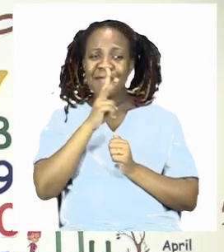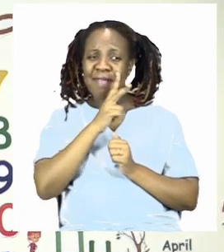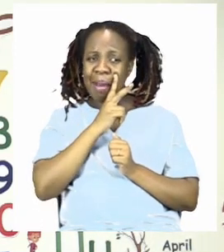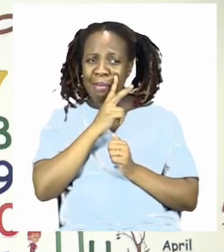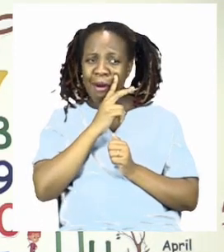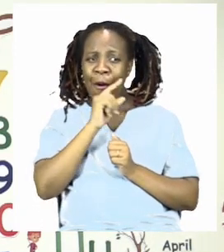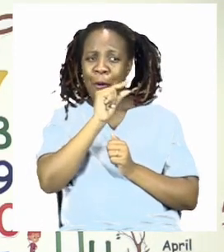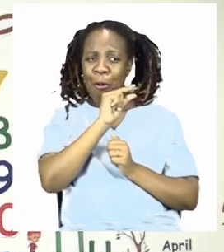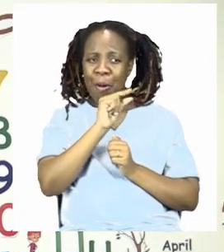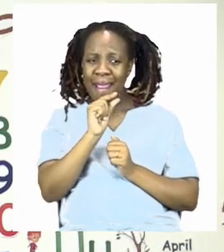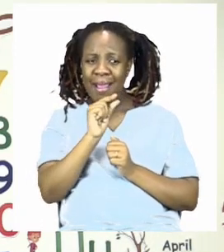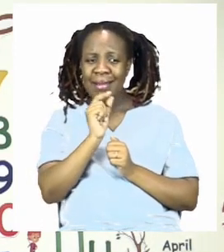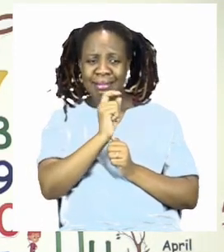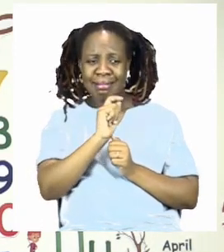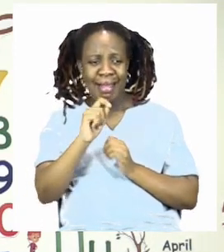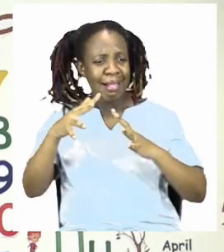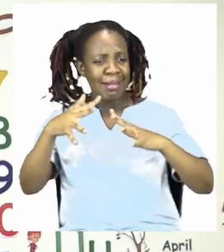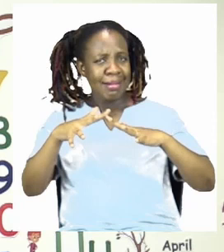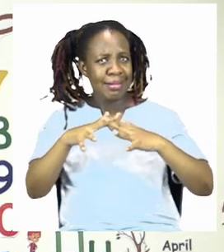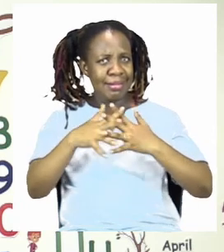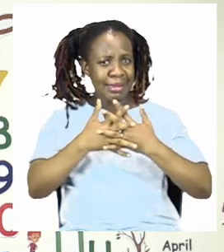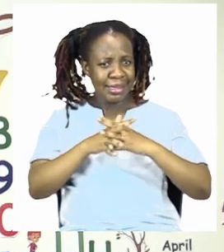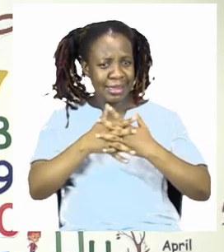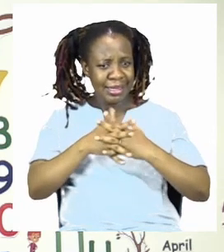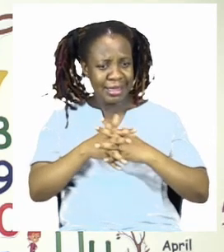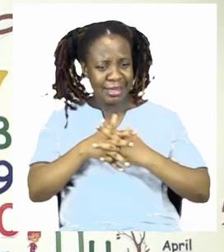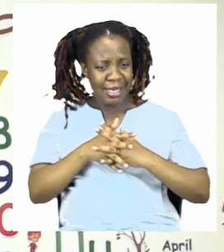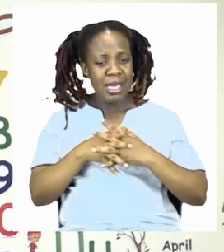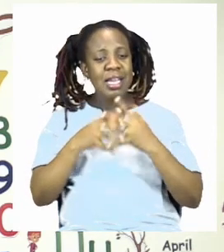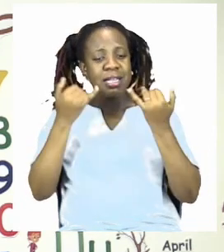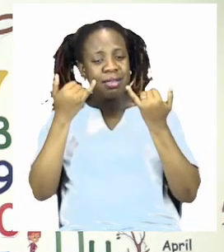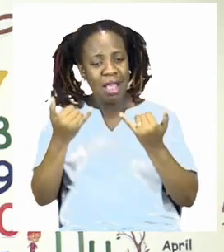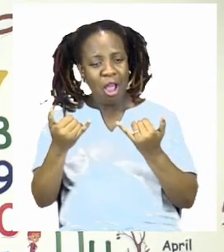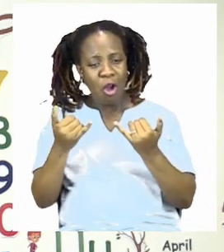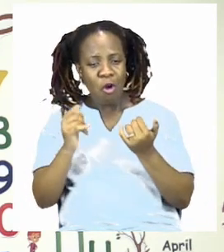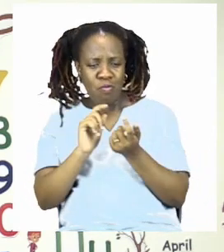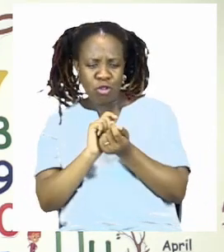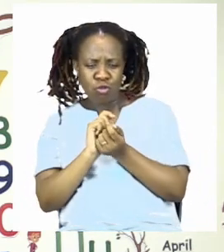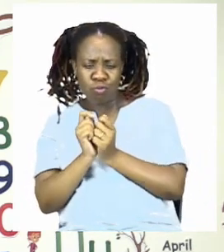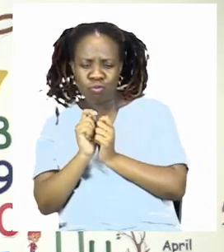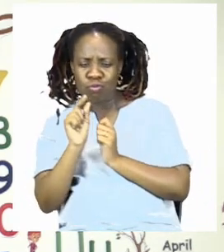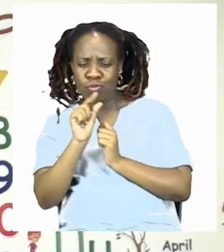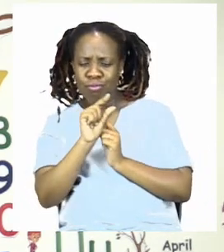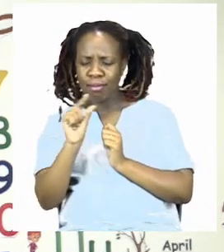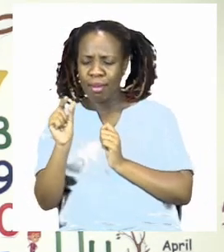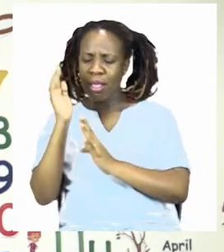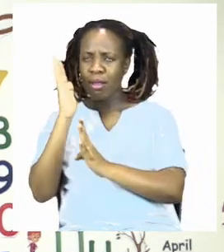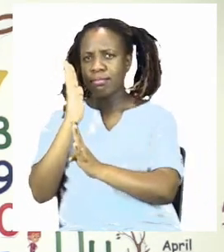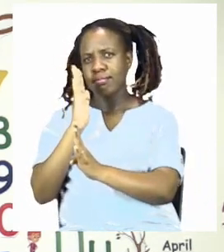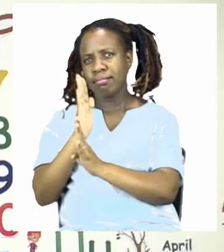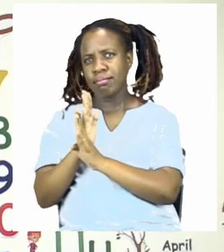the first one which I have done over here. Now you have to go ahead and put this scrambled